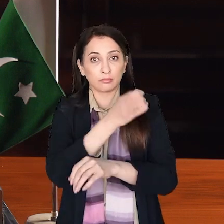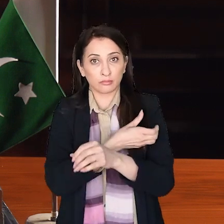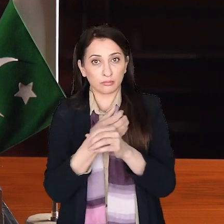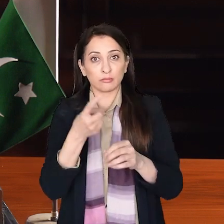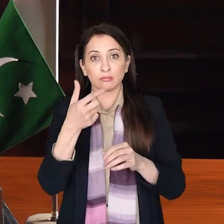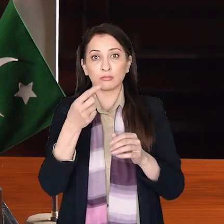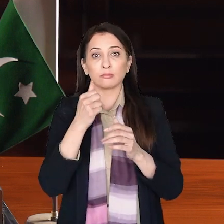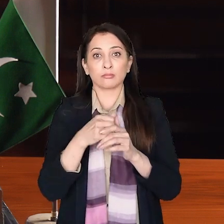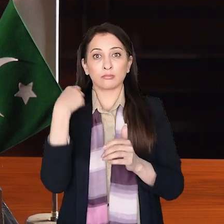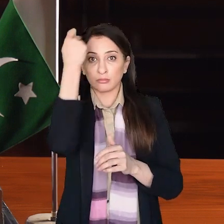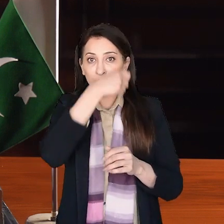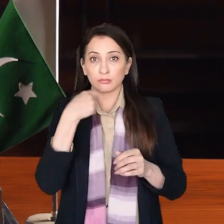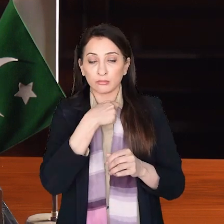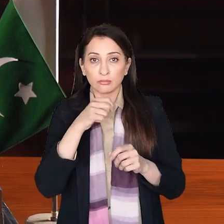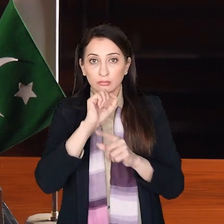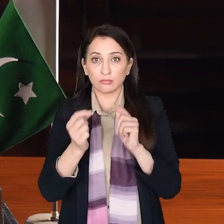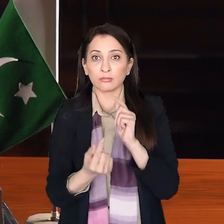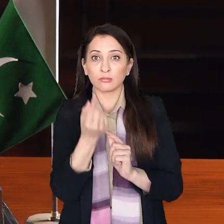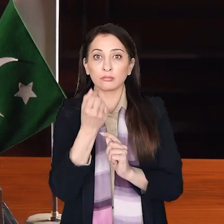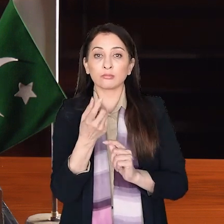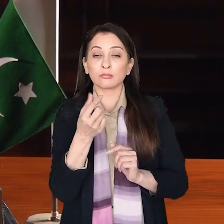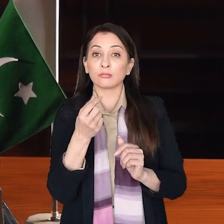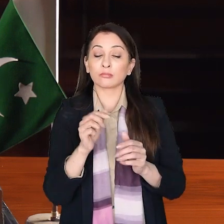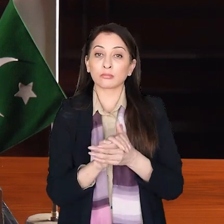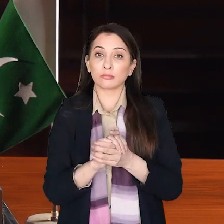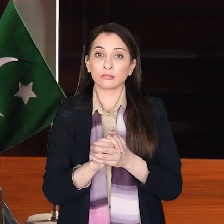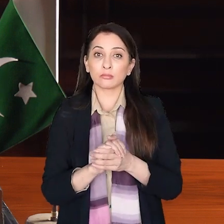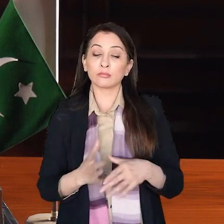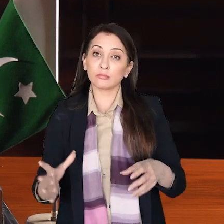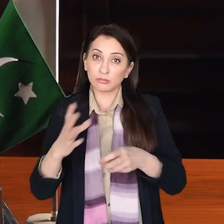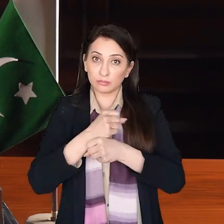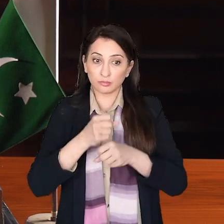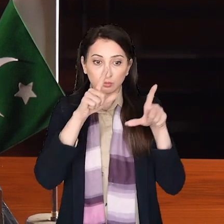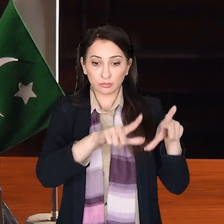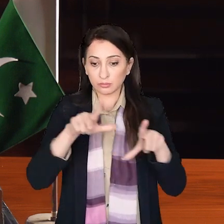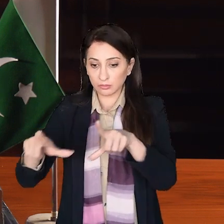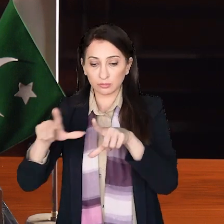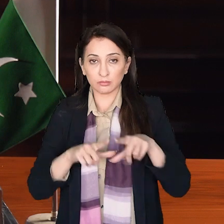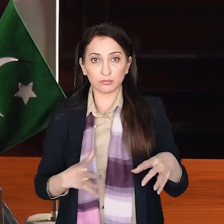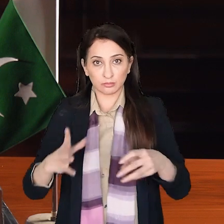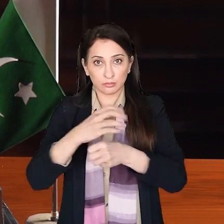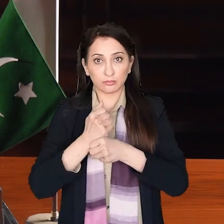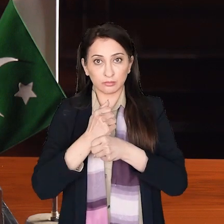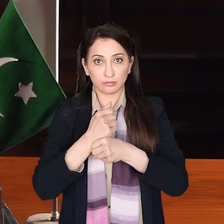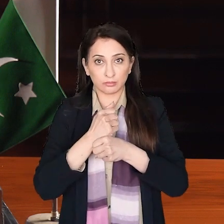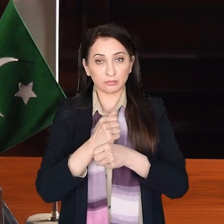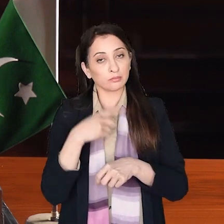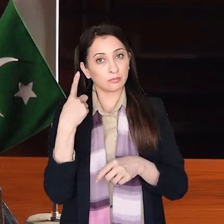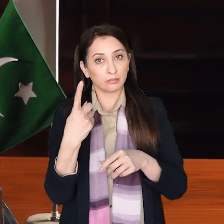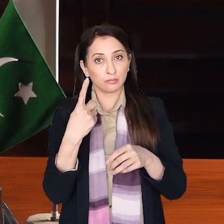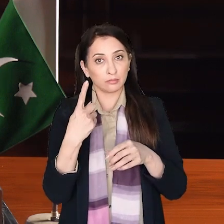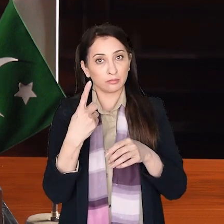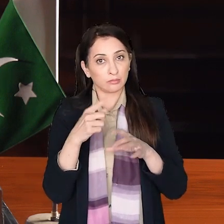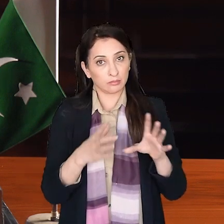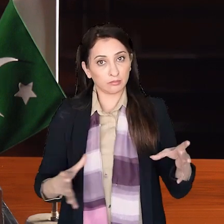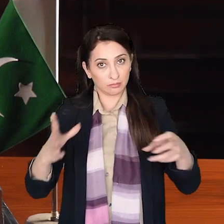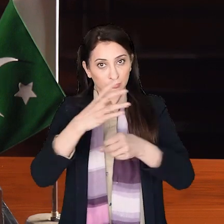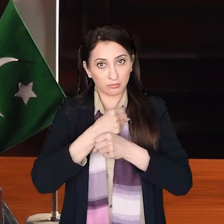gas exploration in Balochistan and Sindh, uniting all the provinces together and working as one